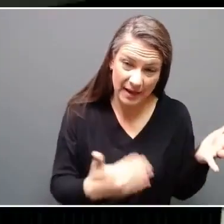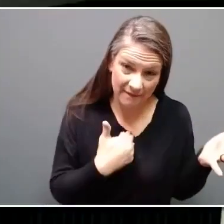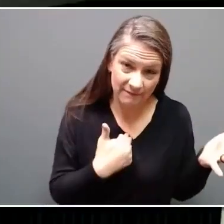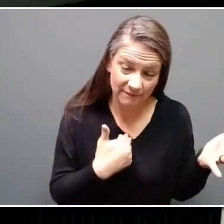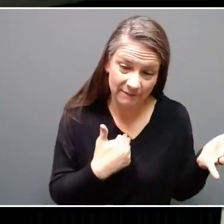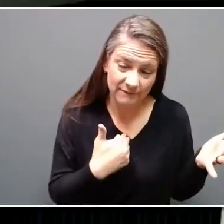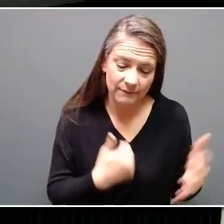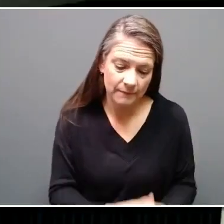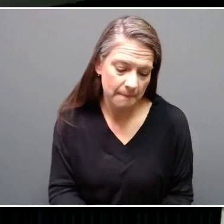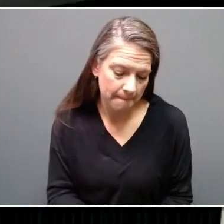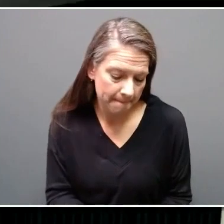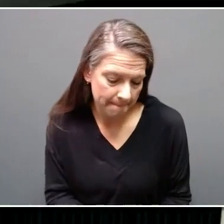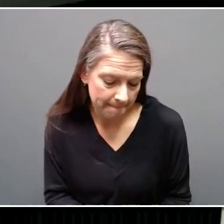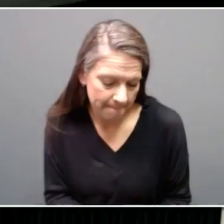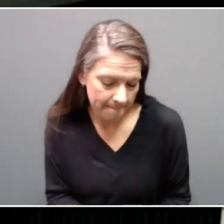Carolina.